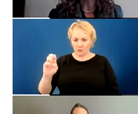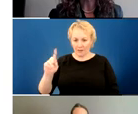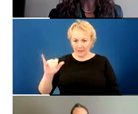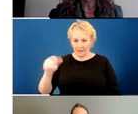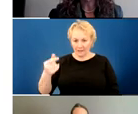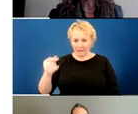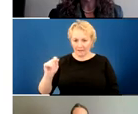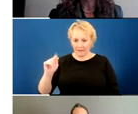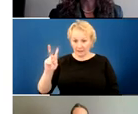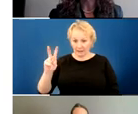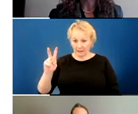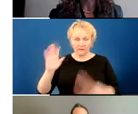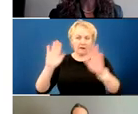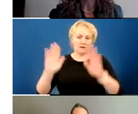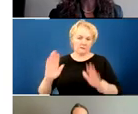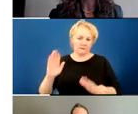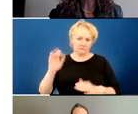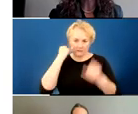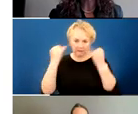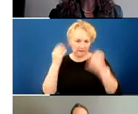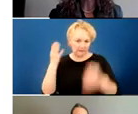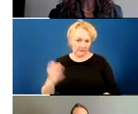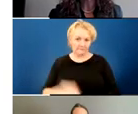additional tips as well.